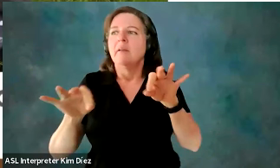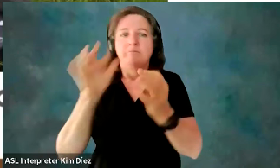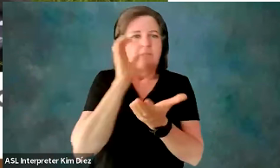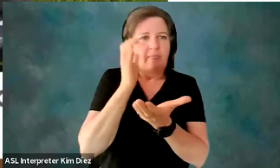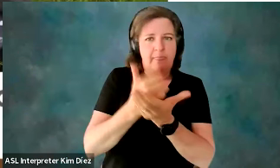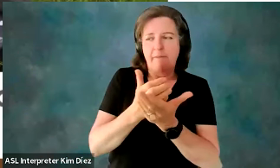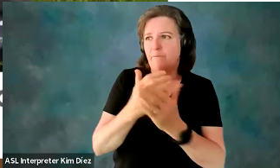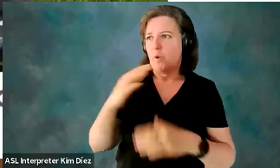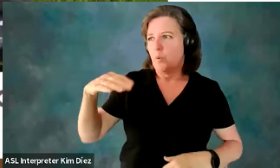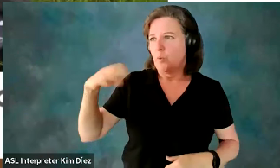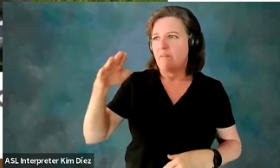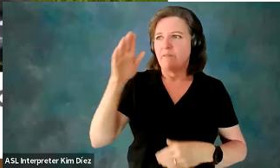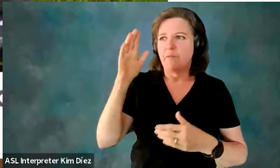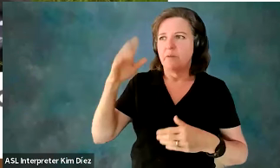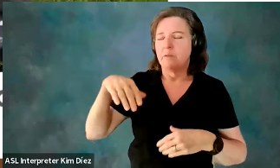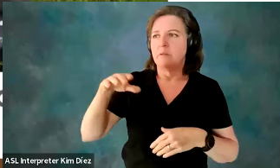how we